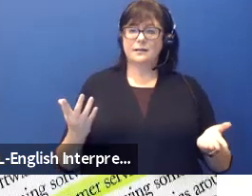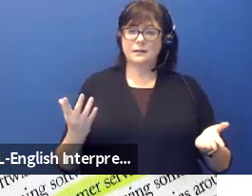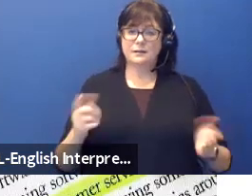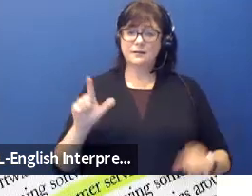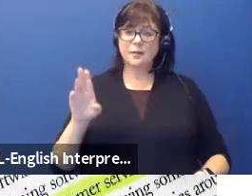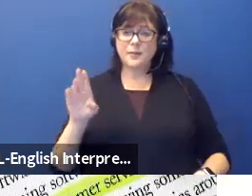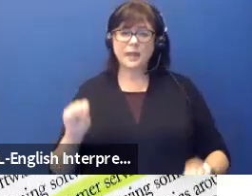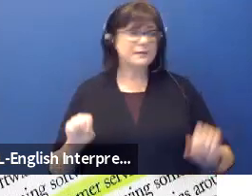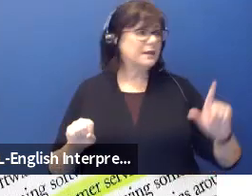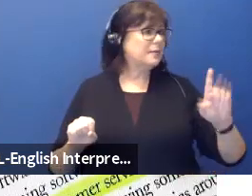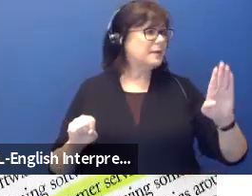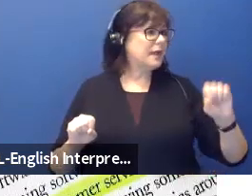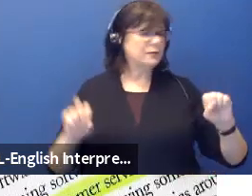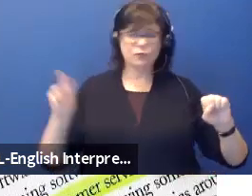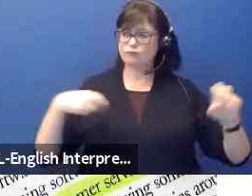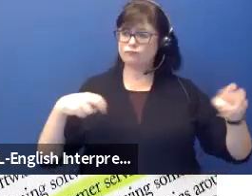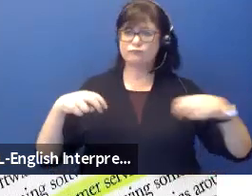LBS partners, that's a really good thing.